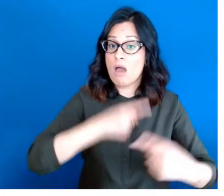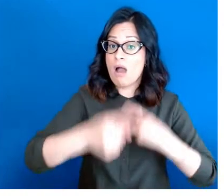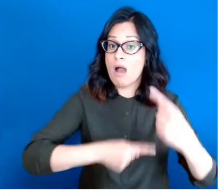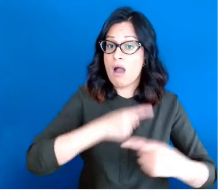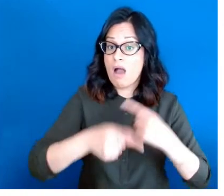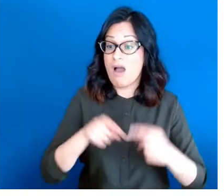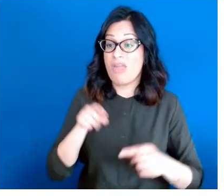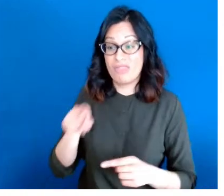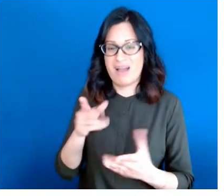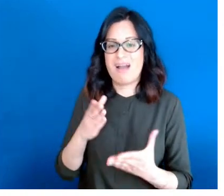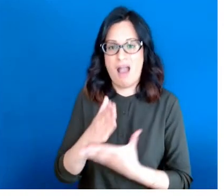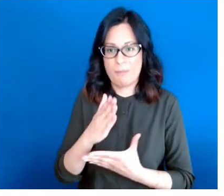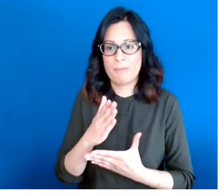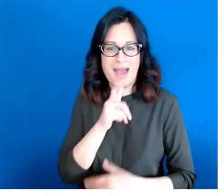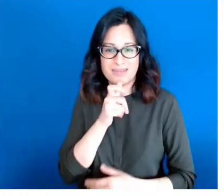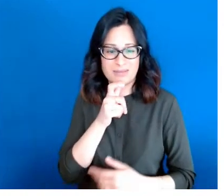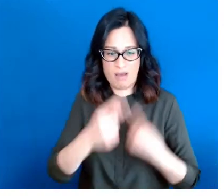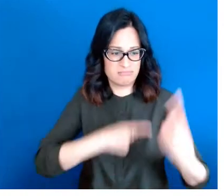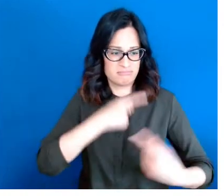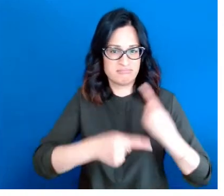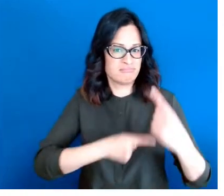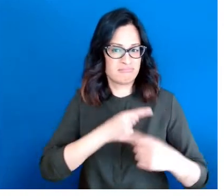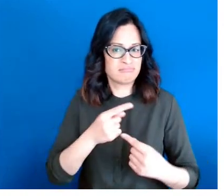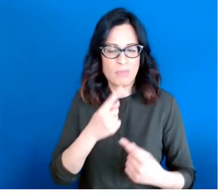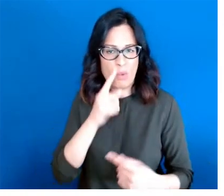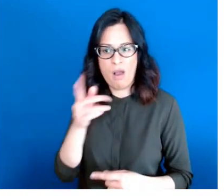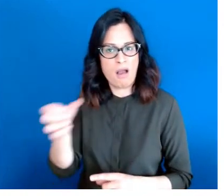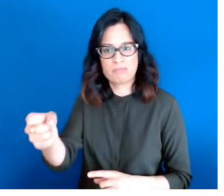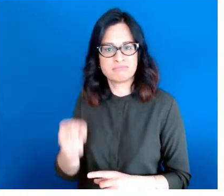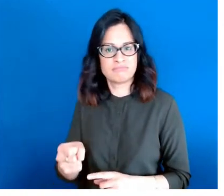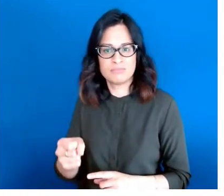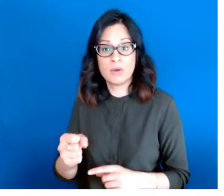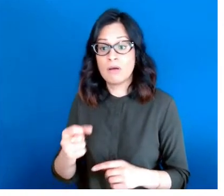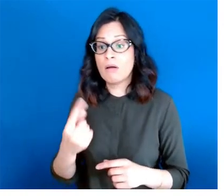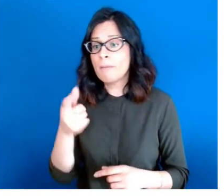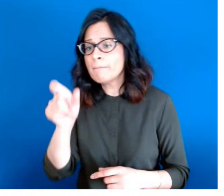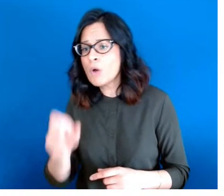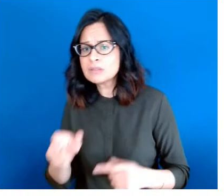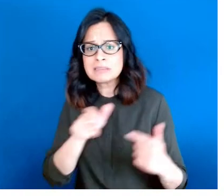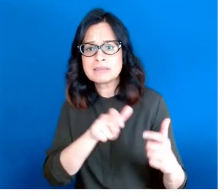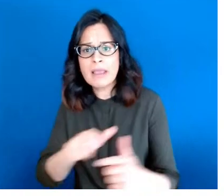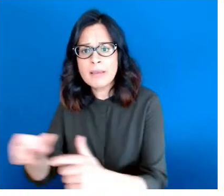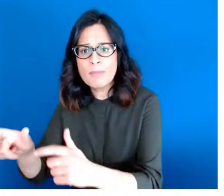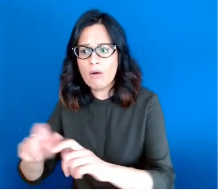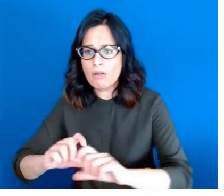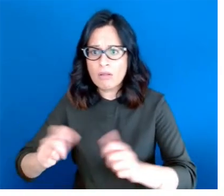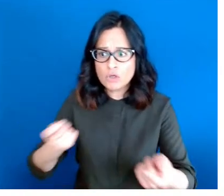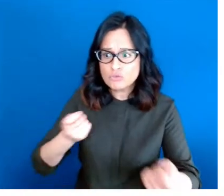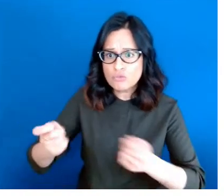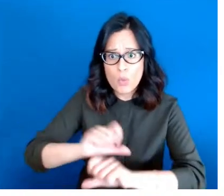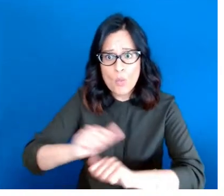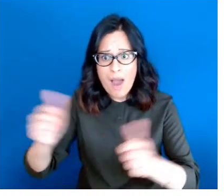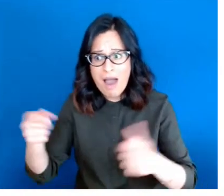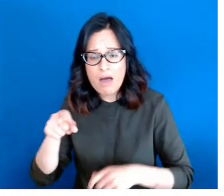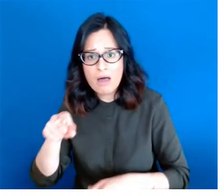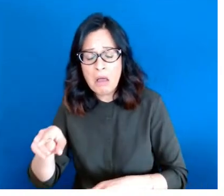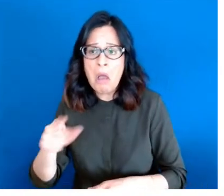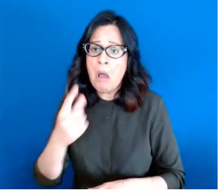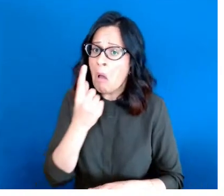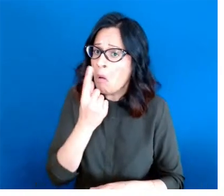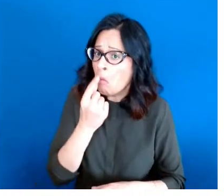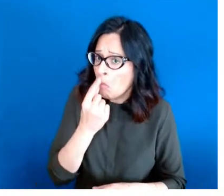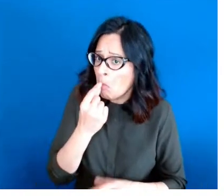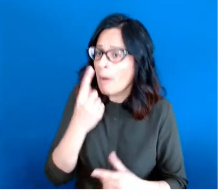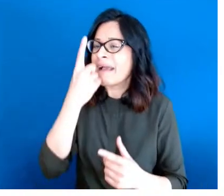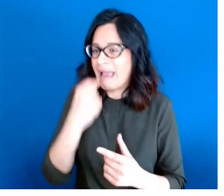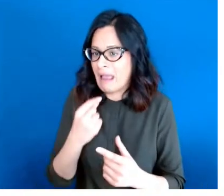by many. But if the patients are very stable, very well controlled, it may be possible to provide